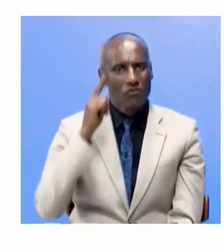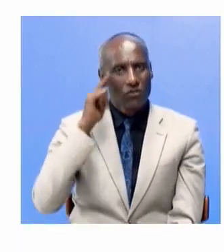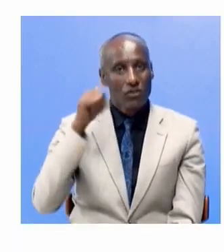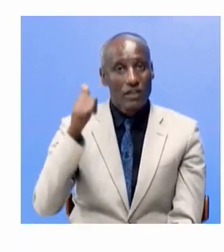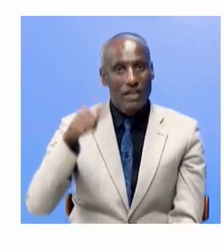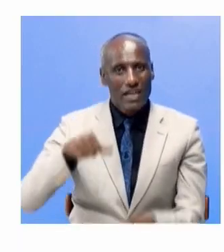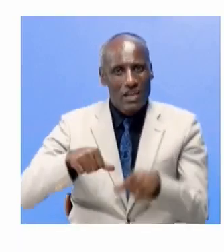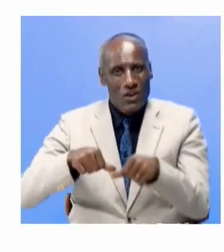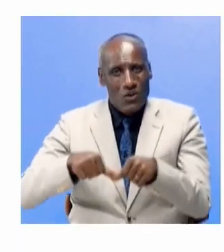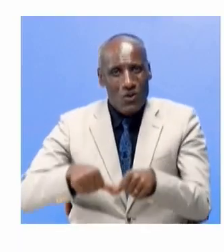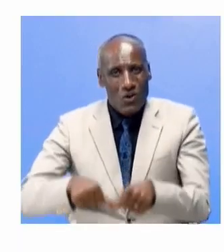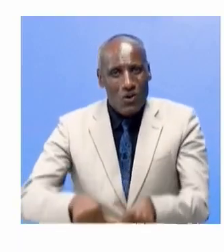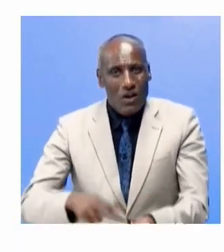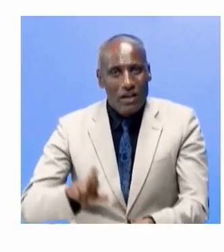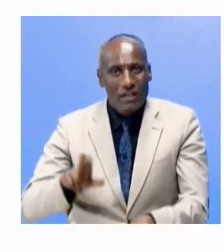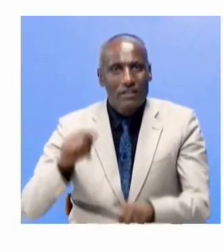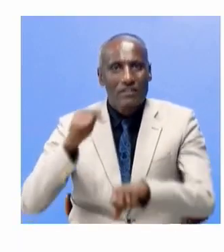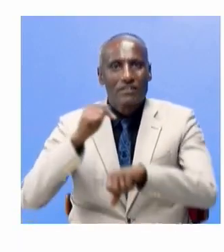time.